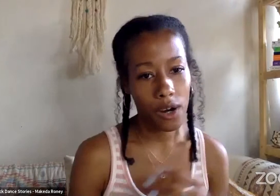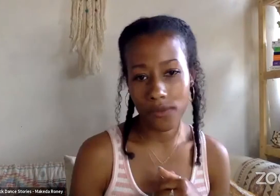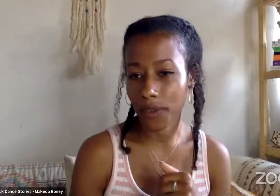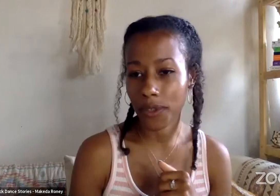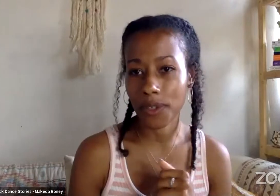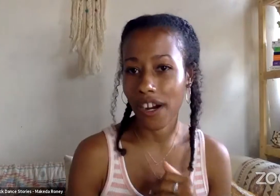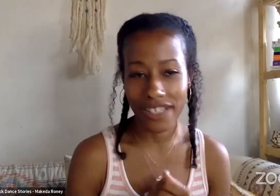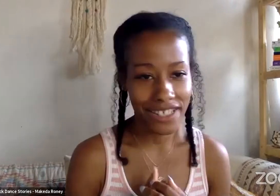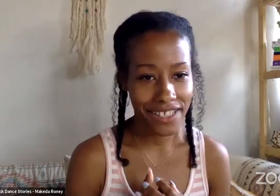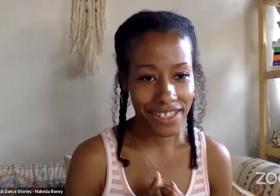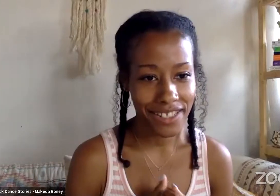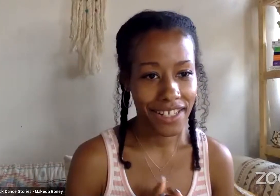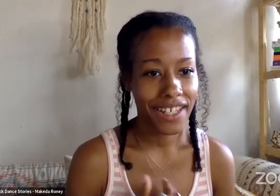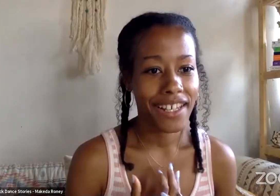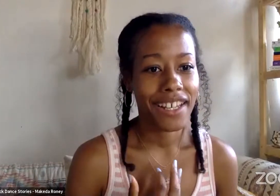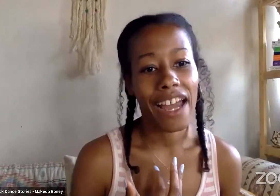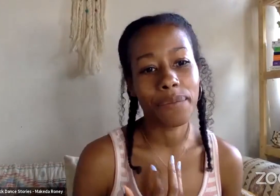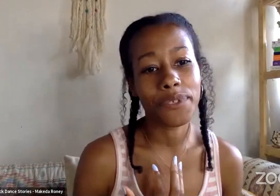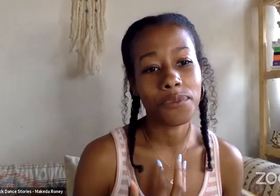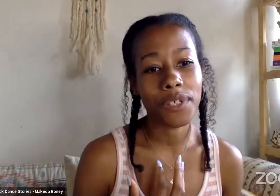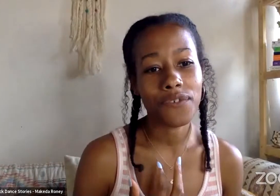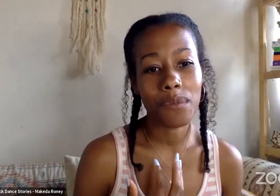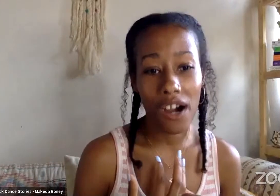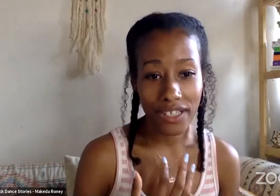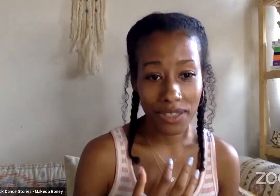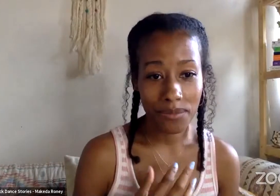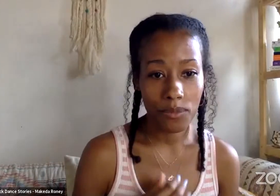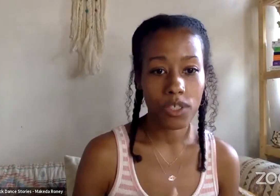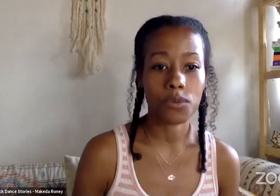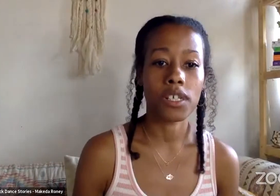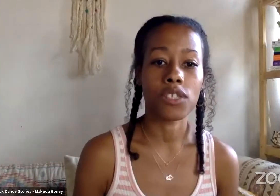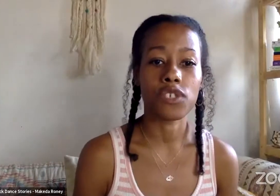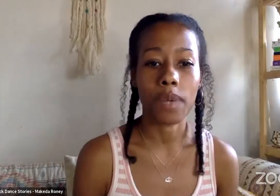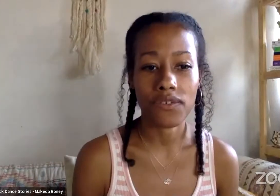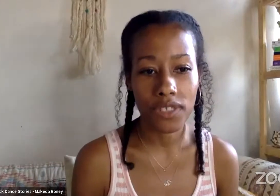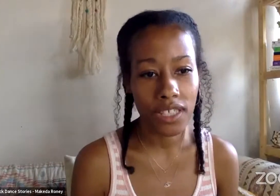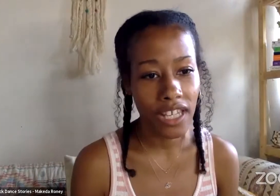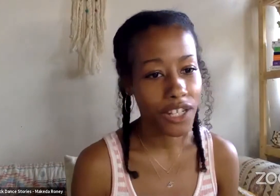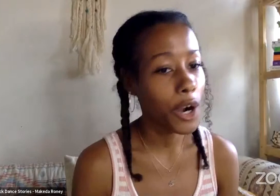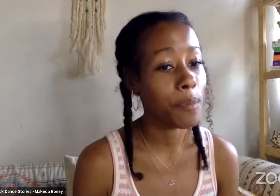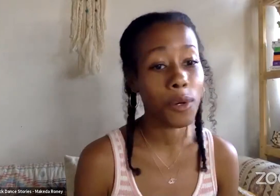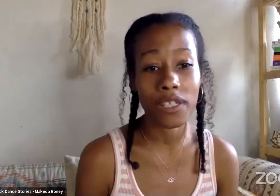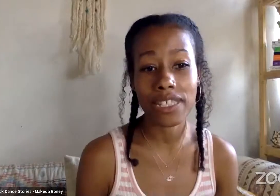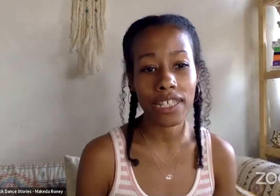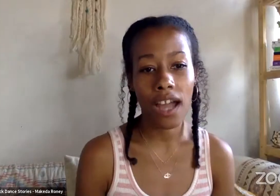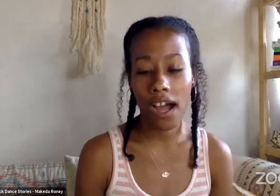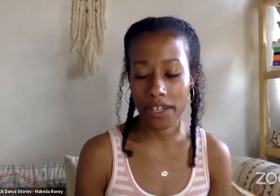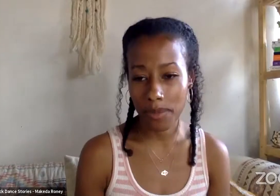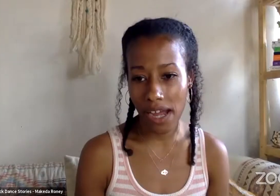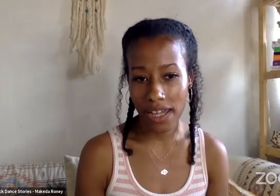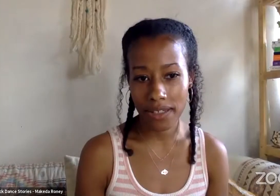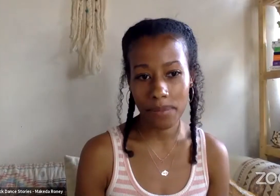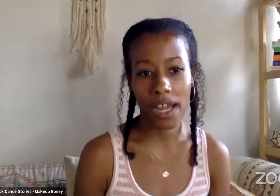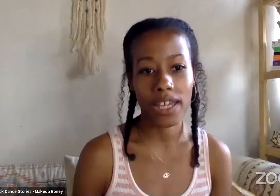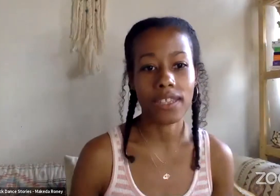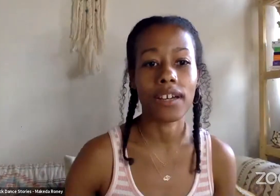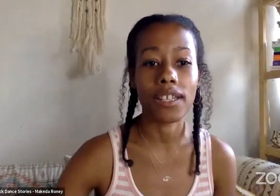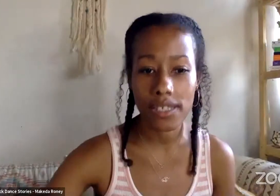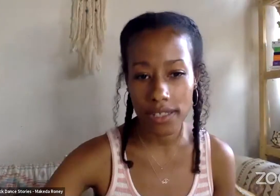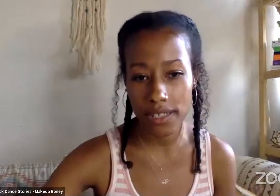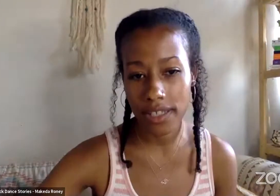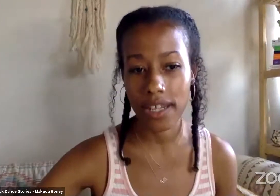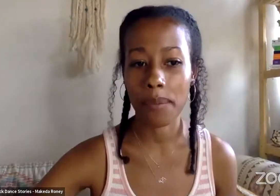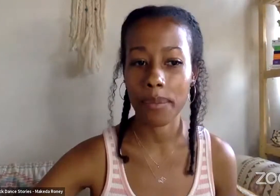beautiful, powerful artists. I am Zooming from Harlem, which was respectfully and harmoniously occupied by